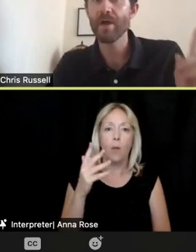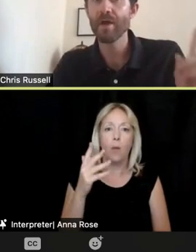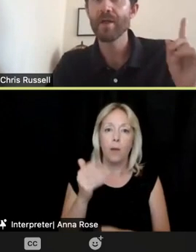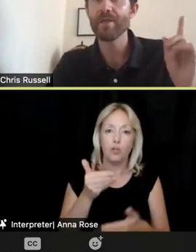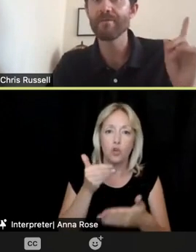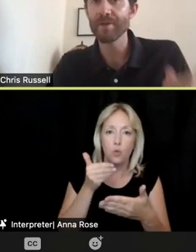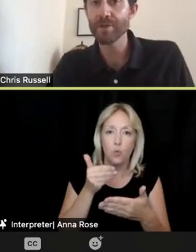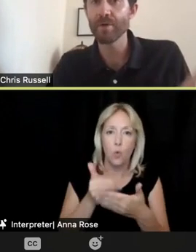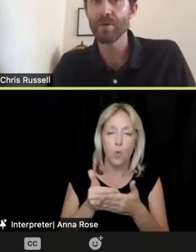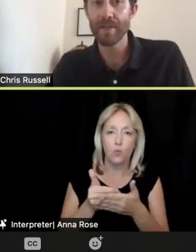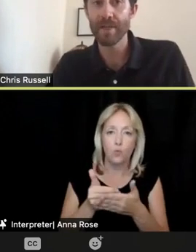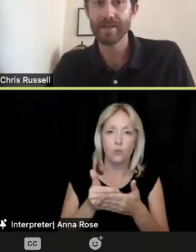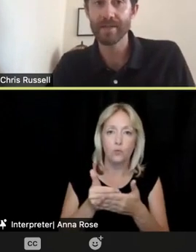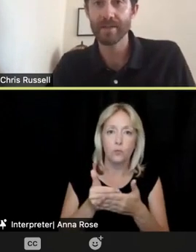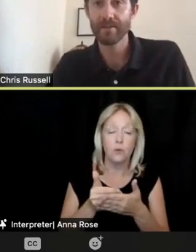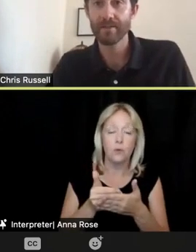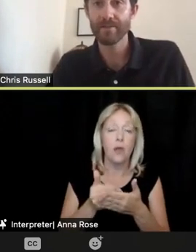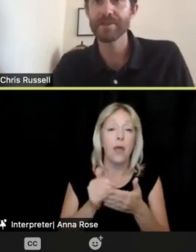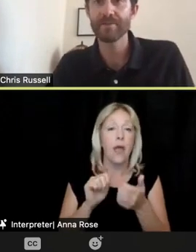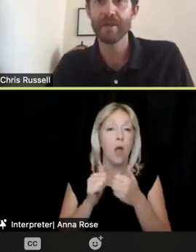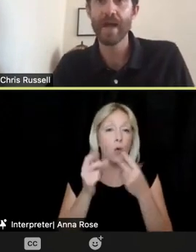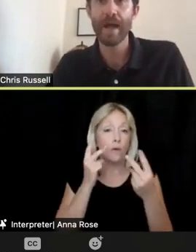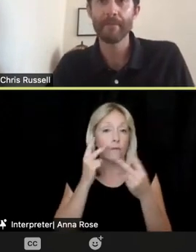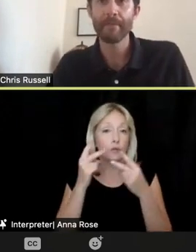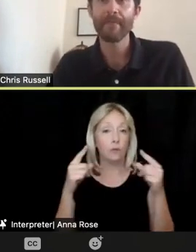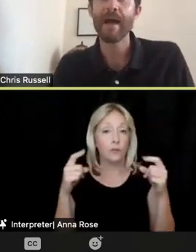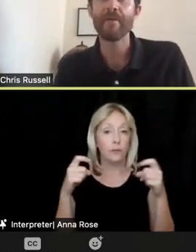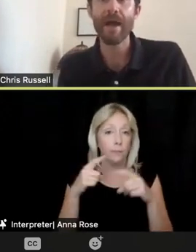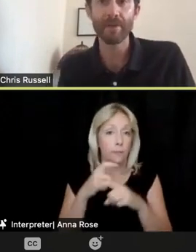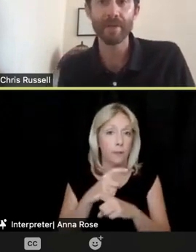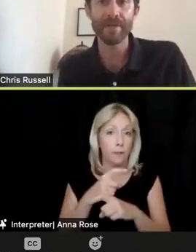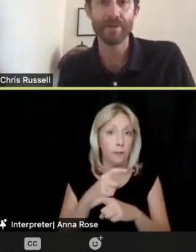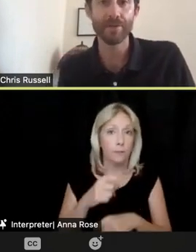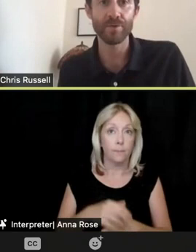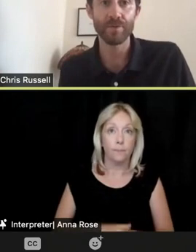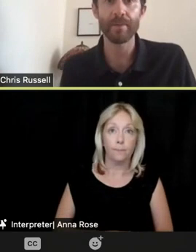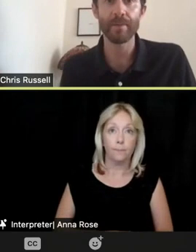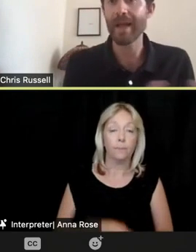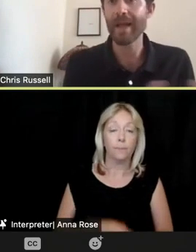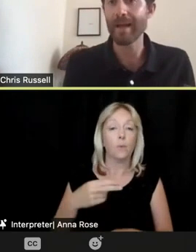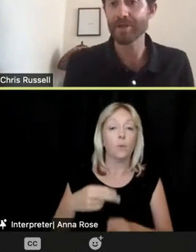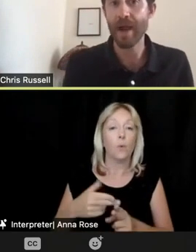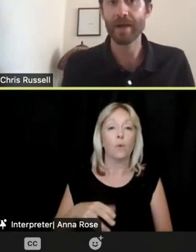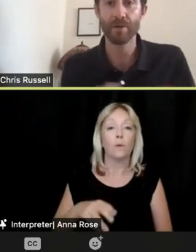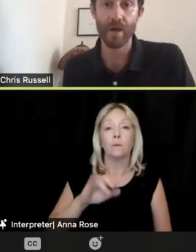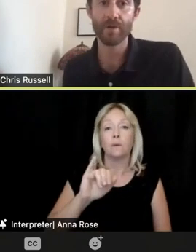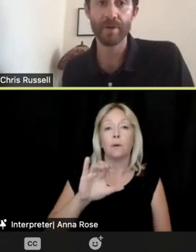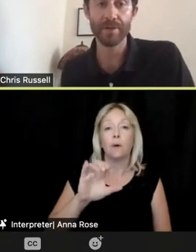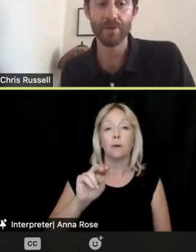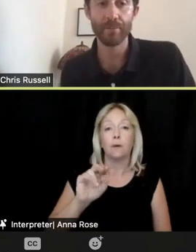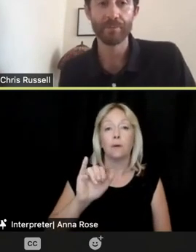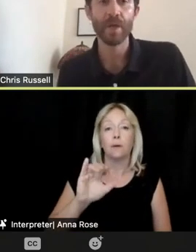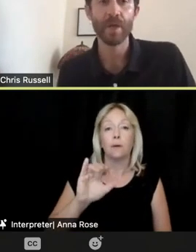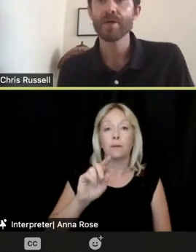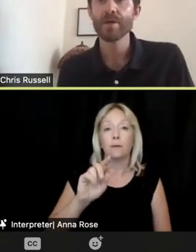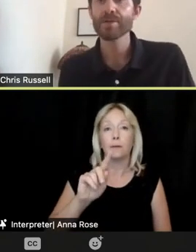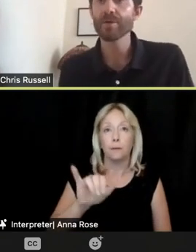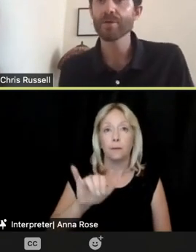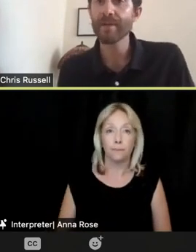think about the visual complexity for CVI, how that relates to it being abstract or concrete